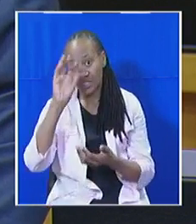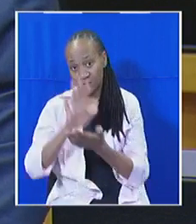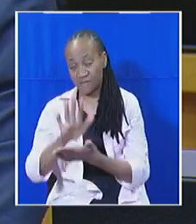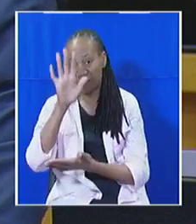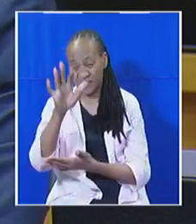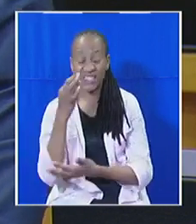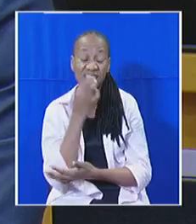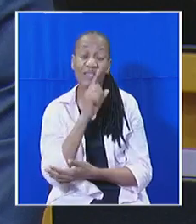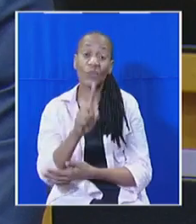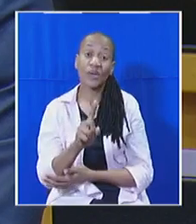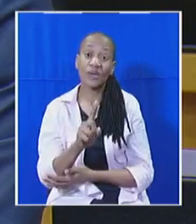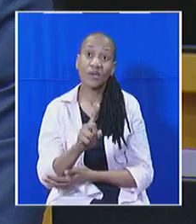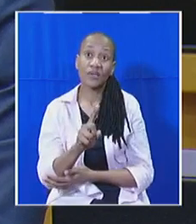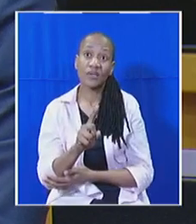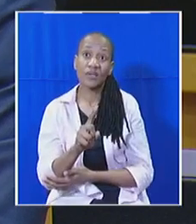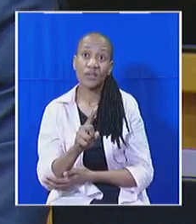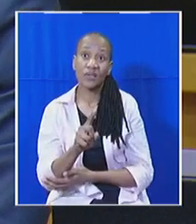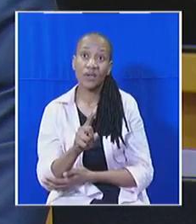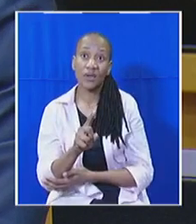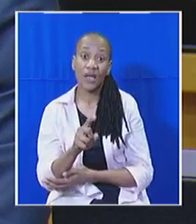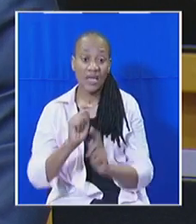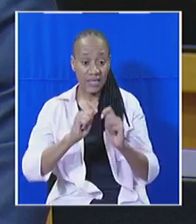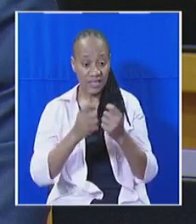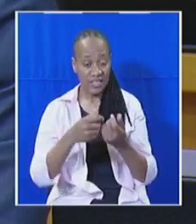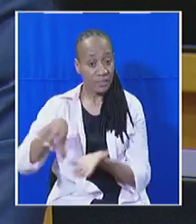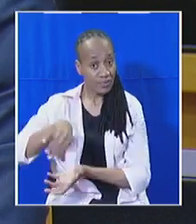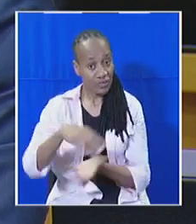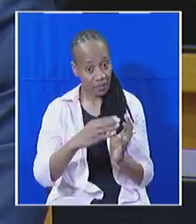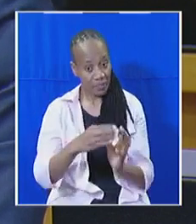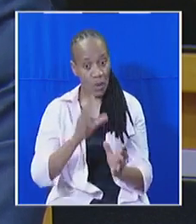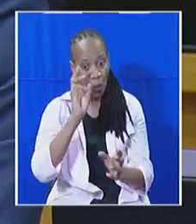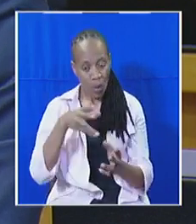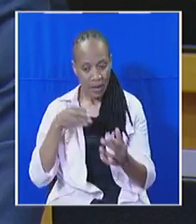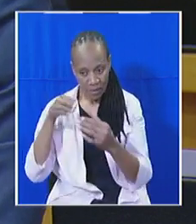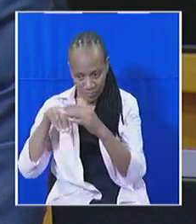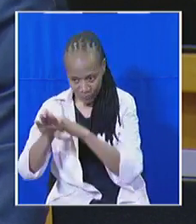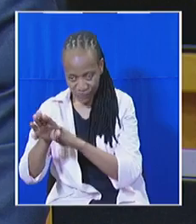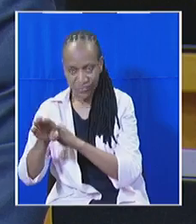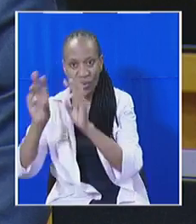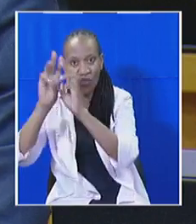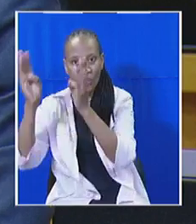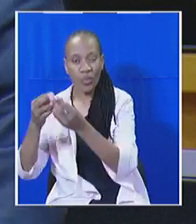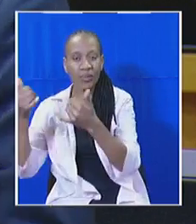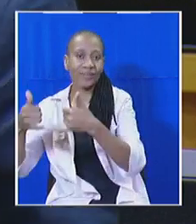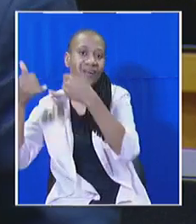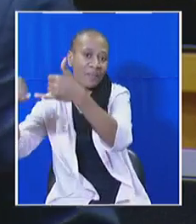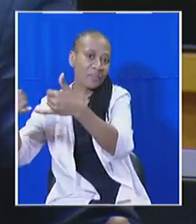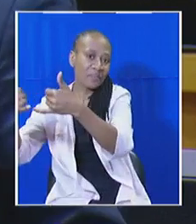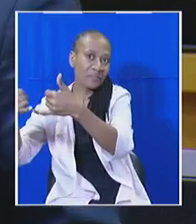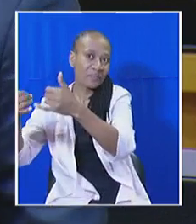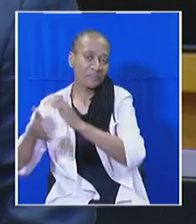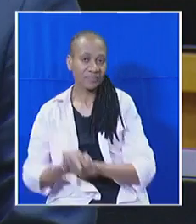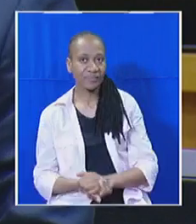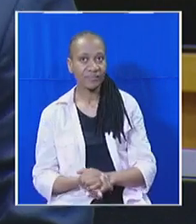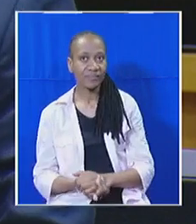squad of the Springboks to the World Cup would have not reached 50% of the demographic set in my